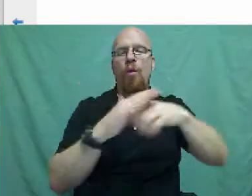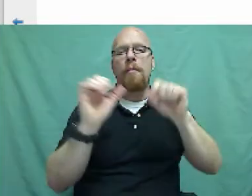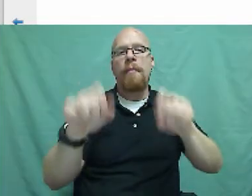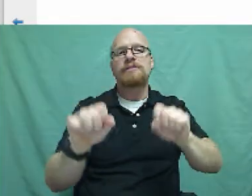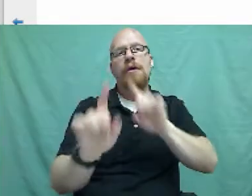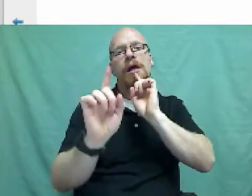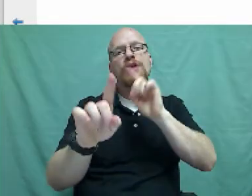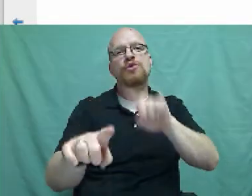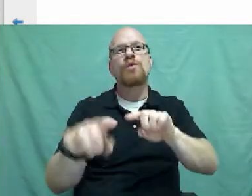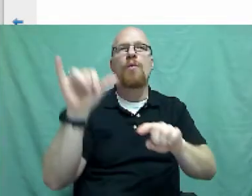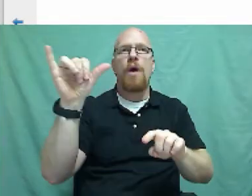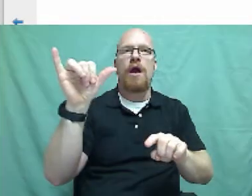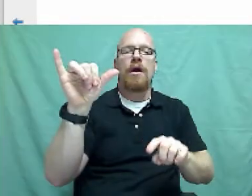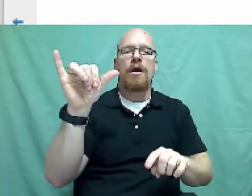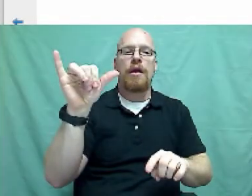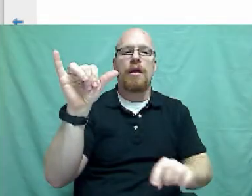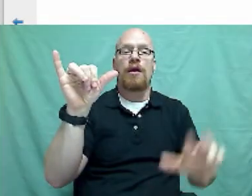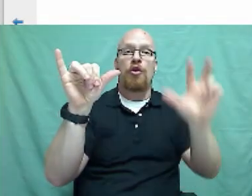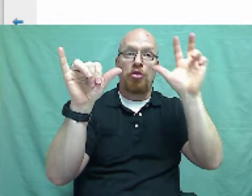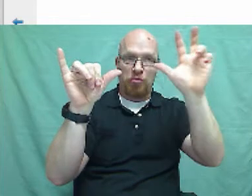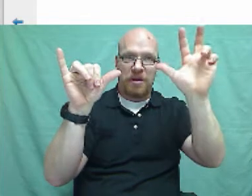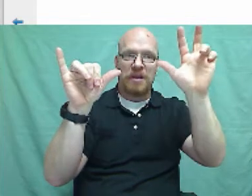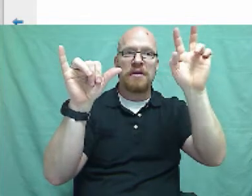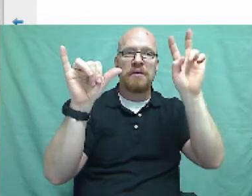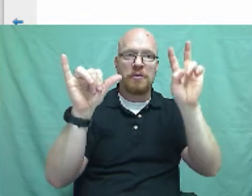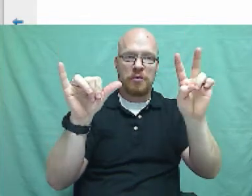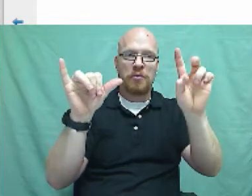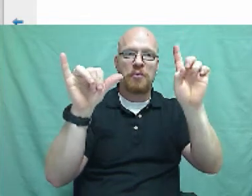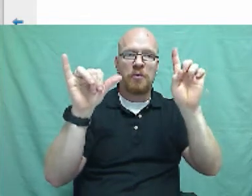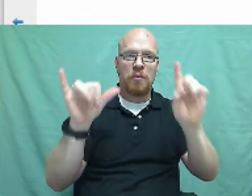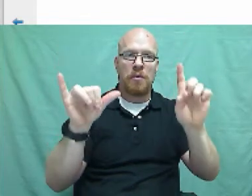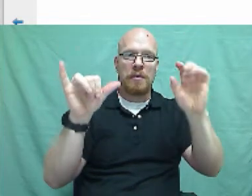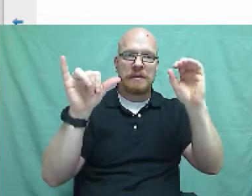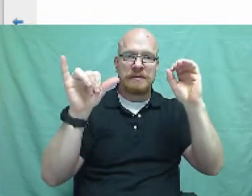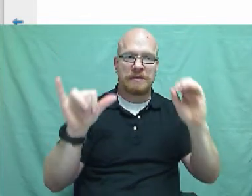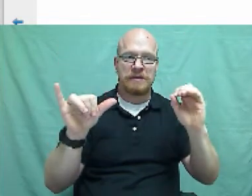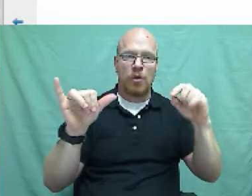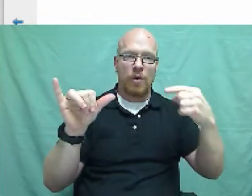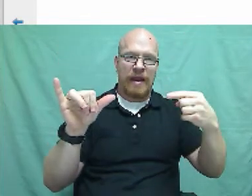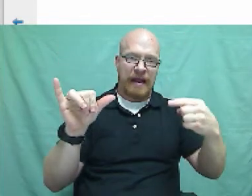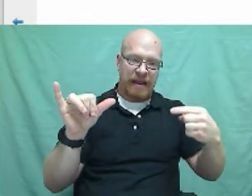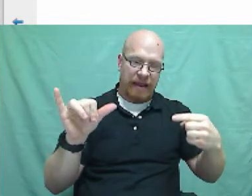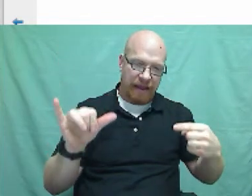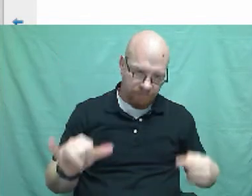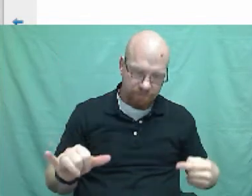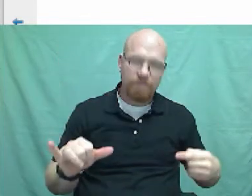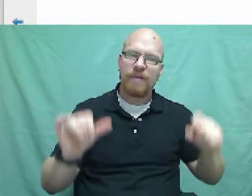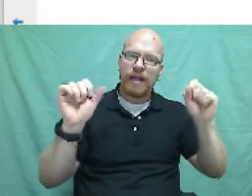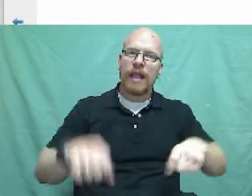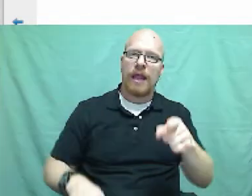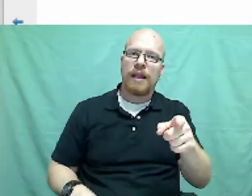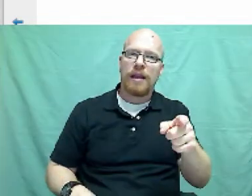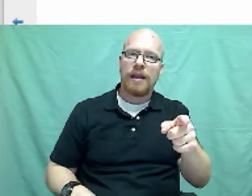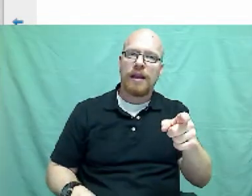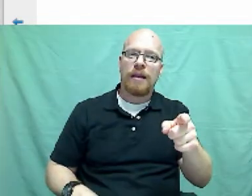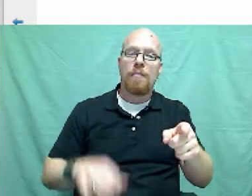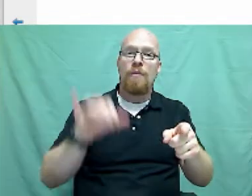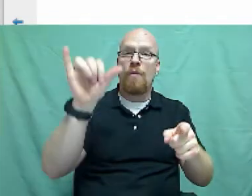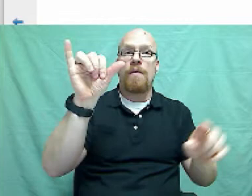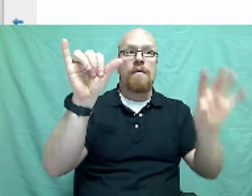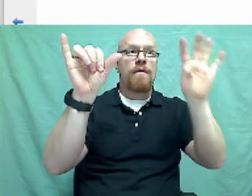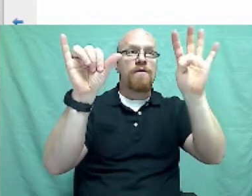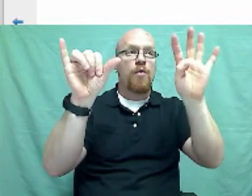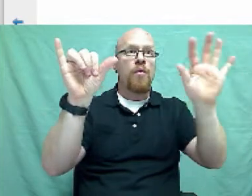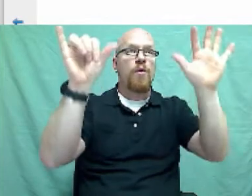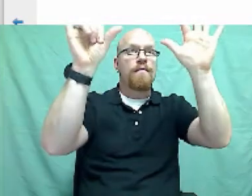So the range goes from 3 and below. Y equals 3, 2, 1, 0, all the negative numbers and everything